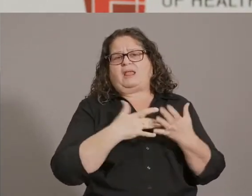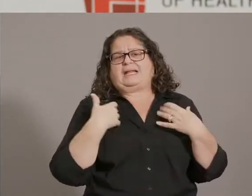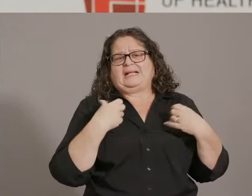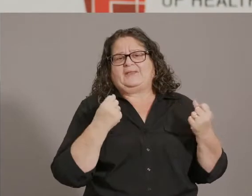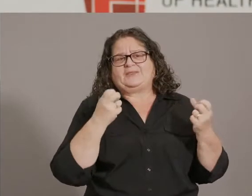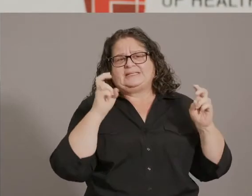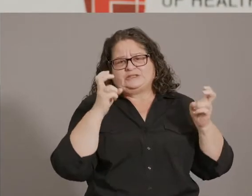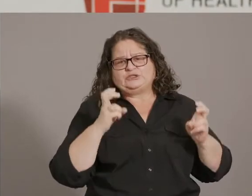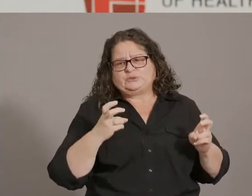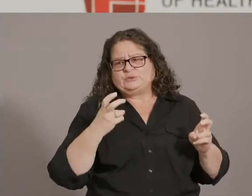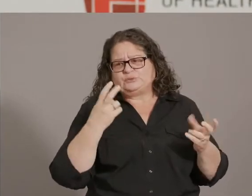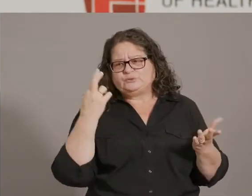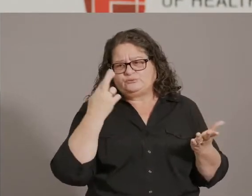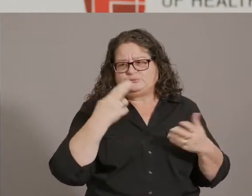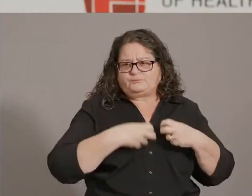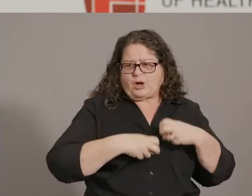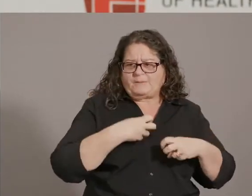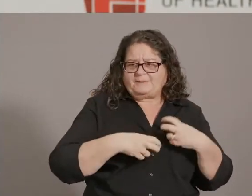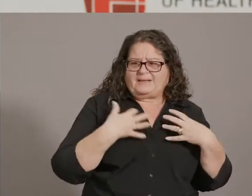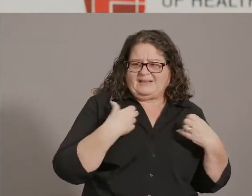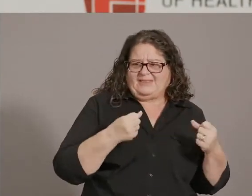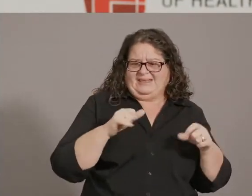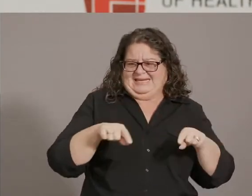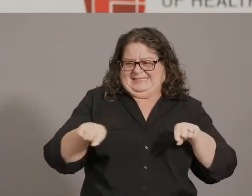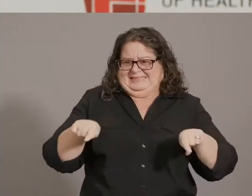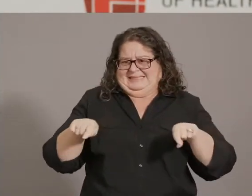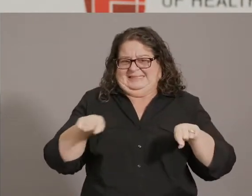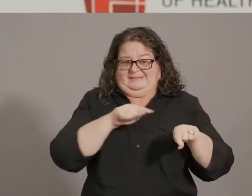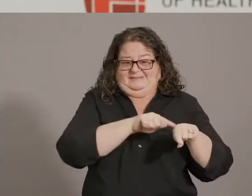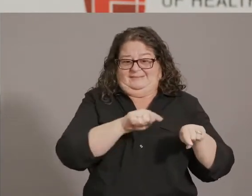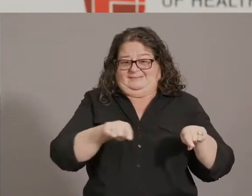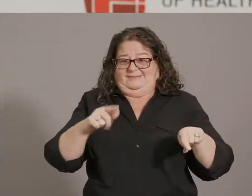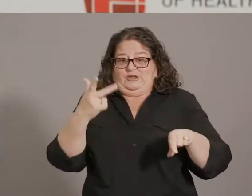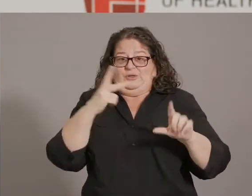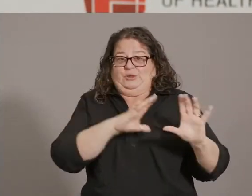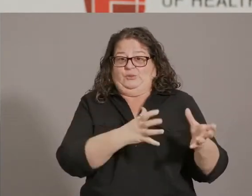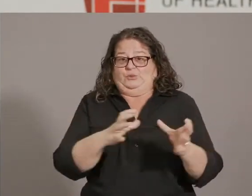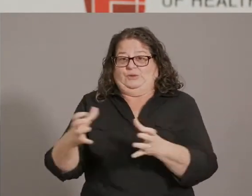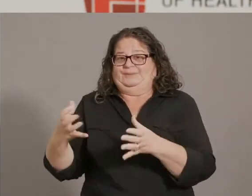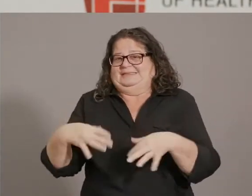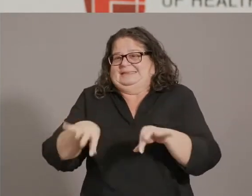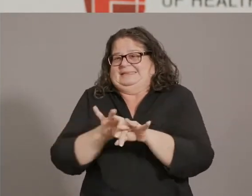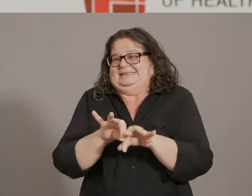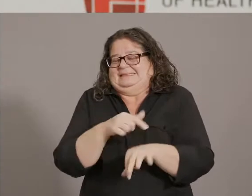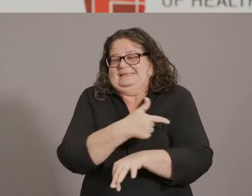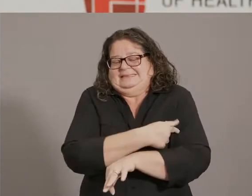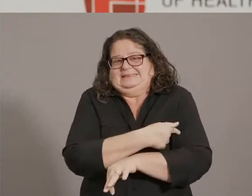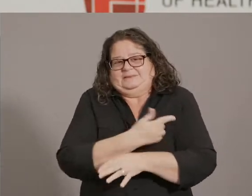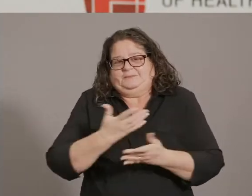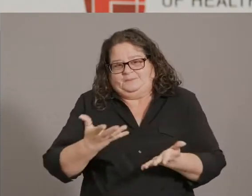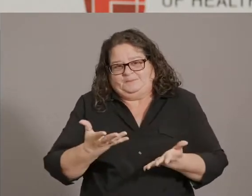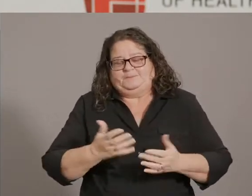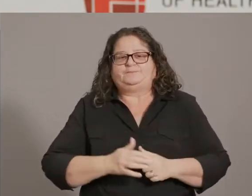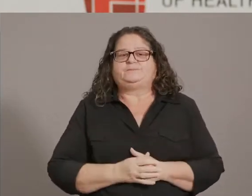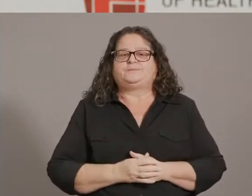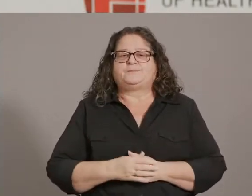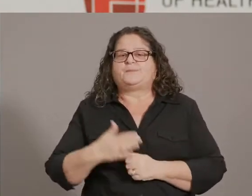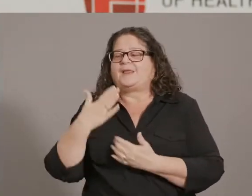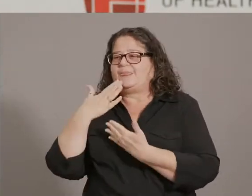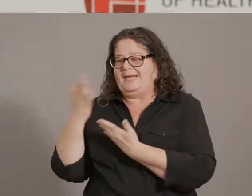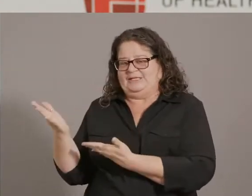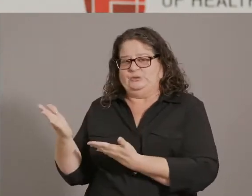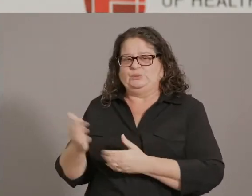Thank you. You're welcome. Thanks, Cameron. Next is Josh Sanders, 12 News. Hi, Josh. Thanks for making the trip down to Tucson